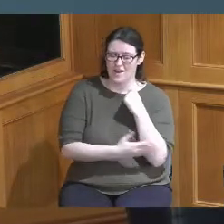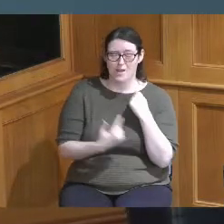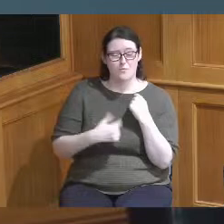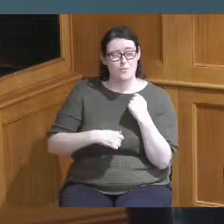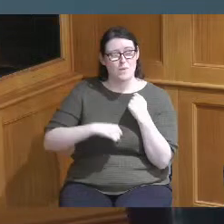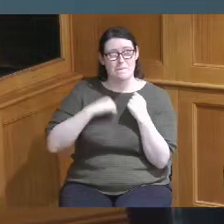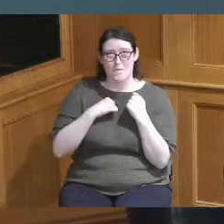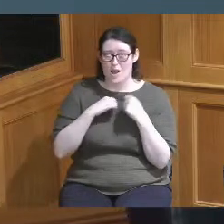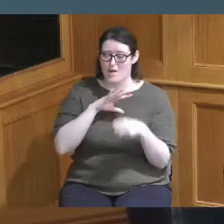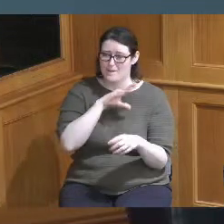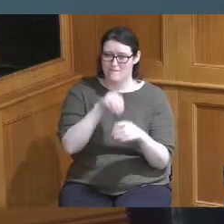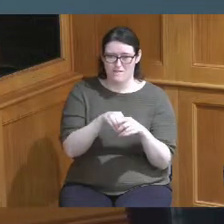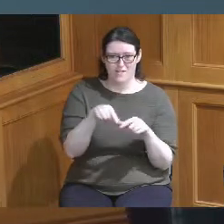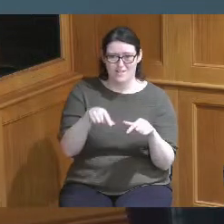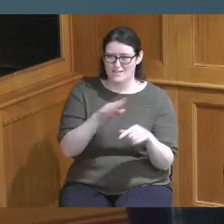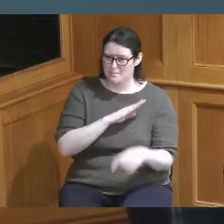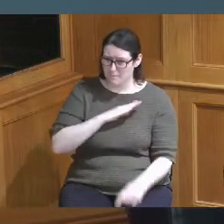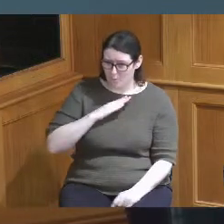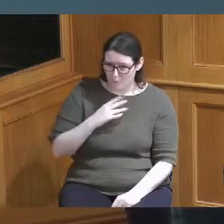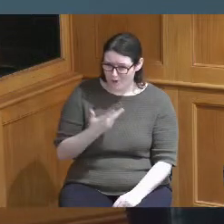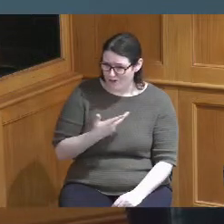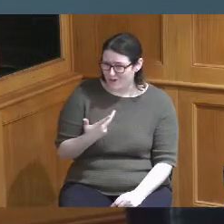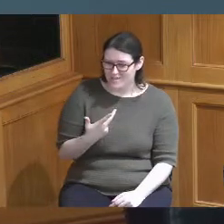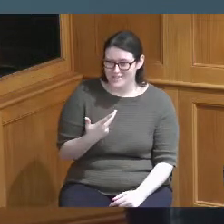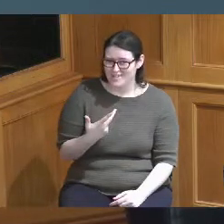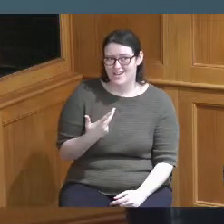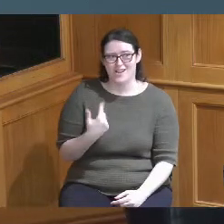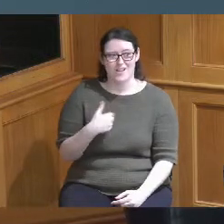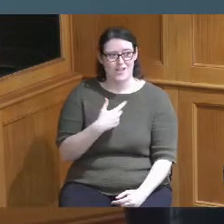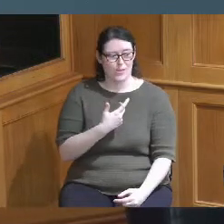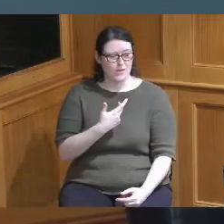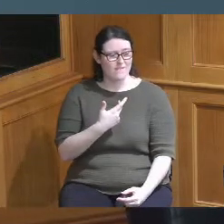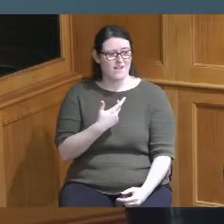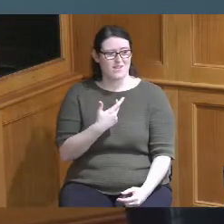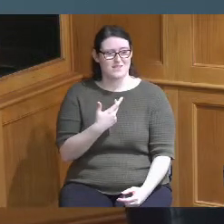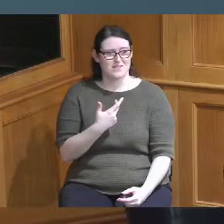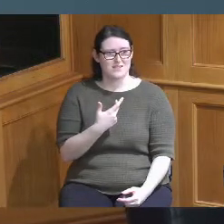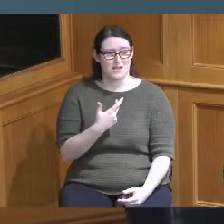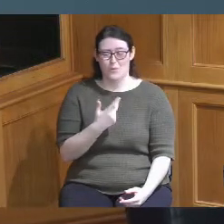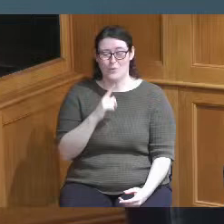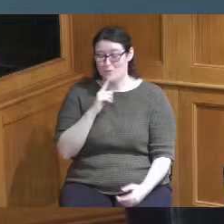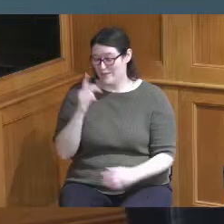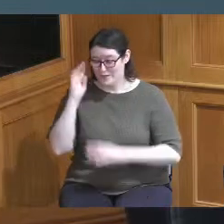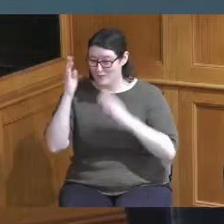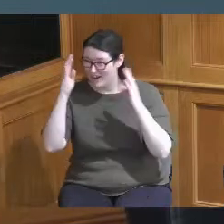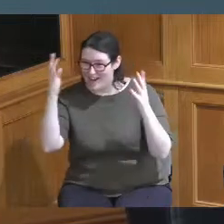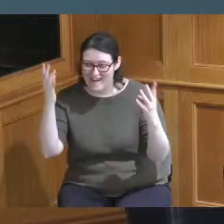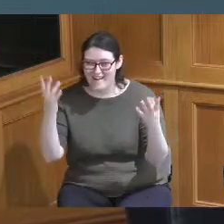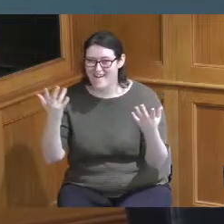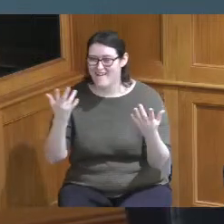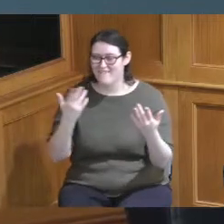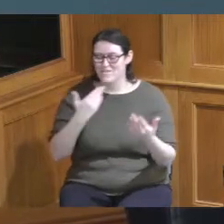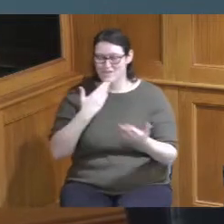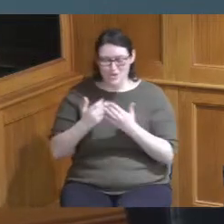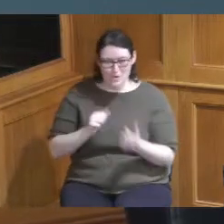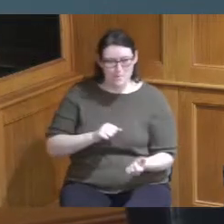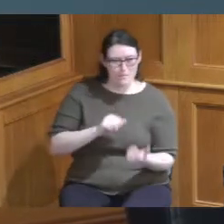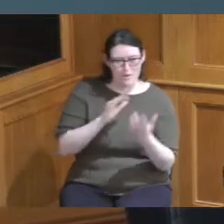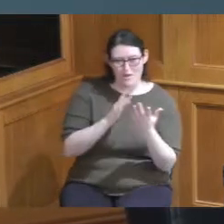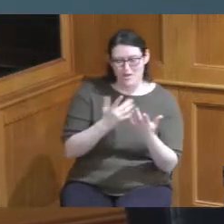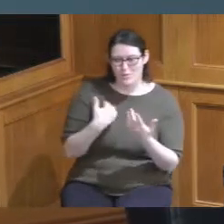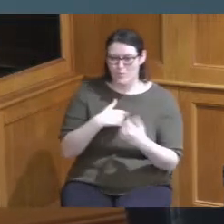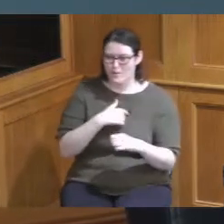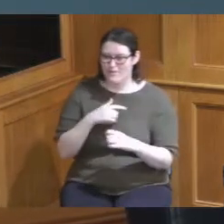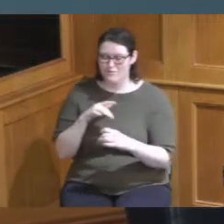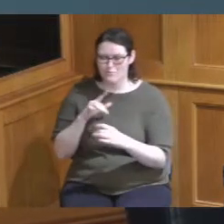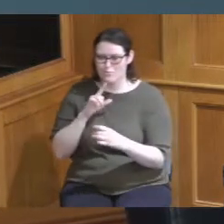proud to be a part of this board and where we're just so creative and innovative, and we have touched